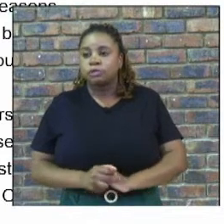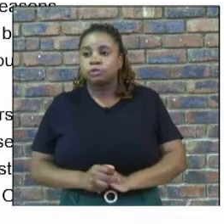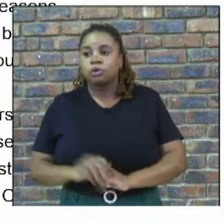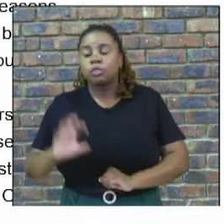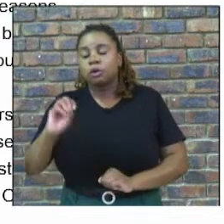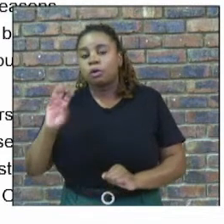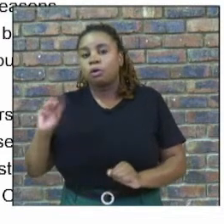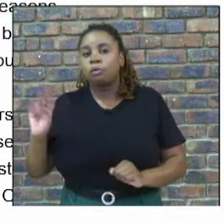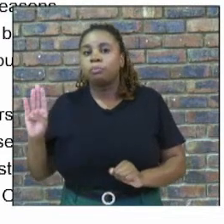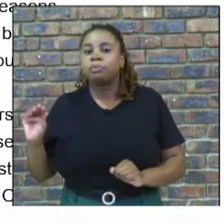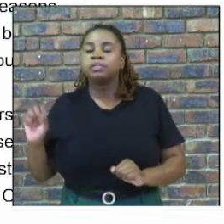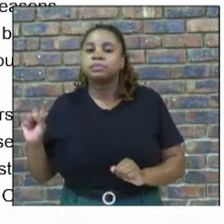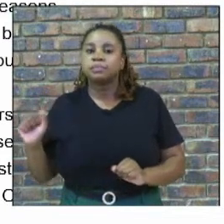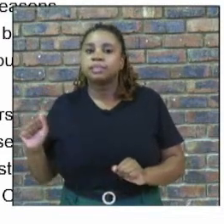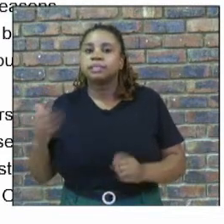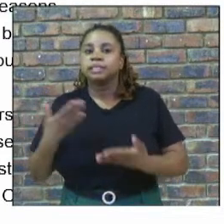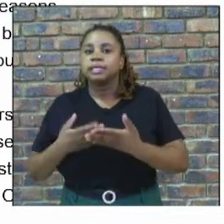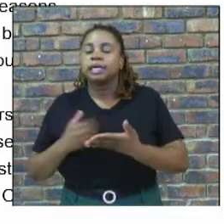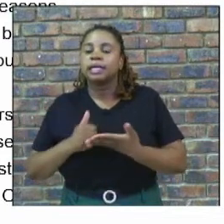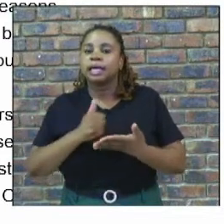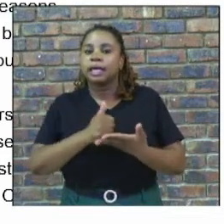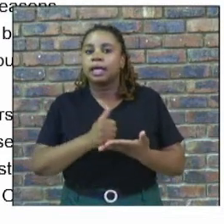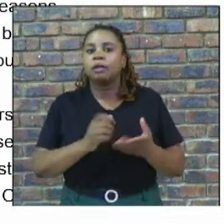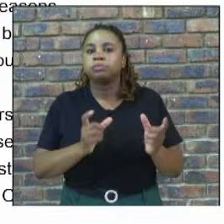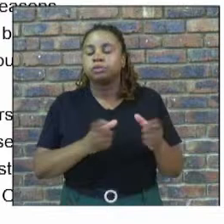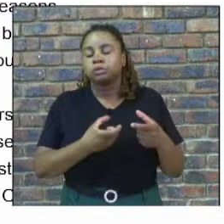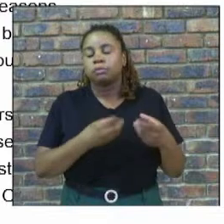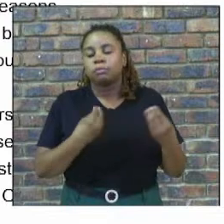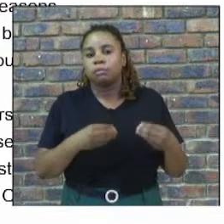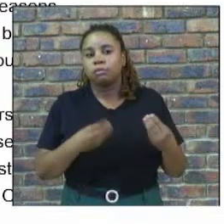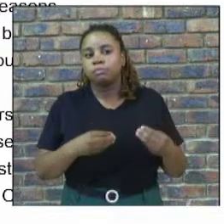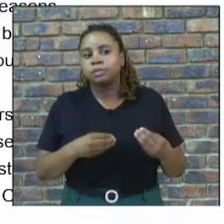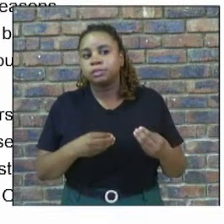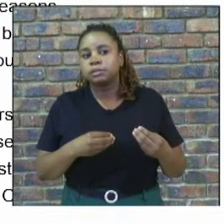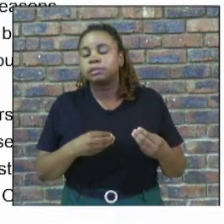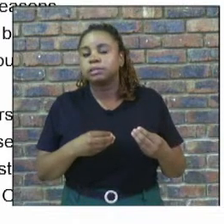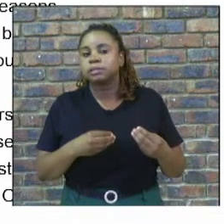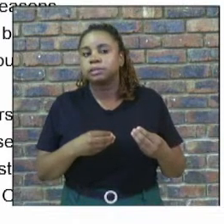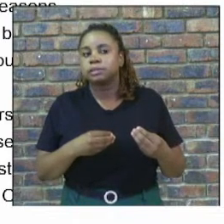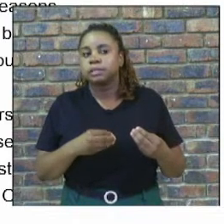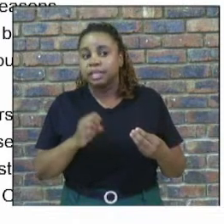deputy ombudsman operating in regional offices when necessary.